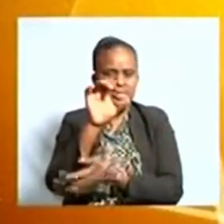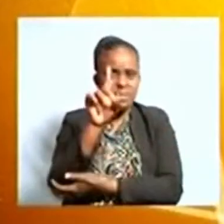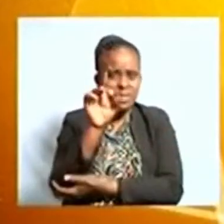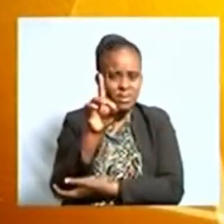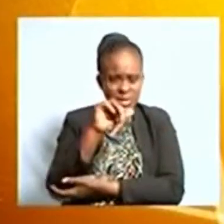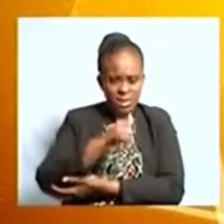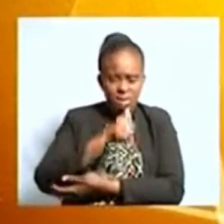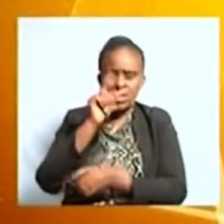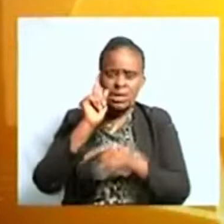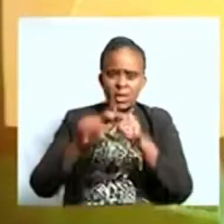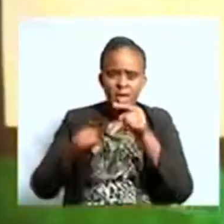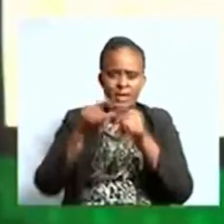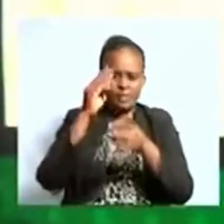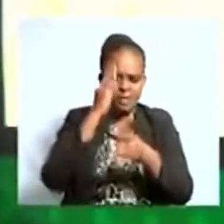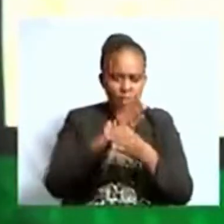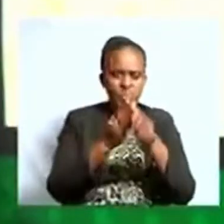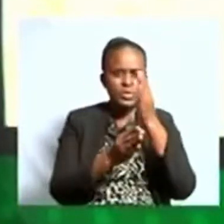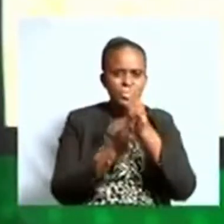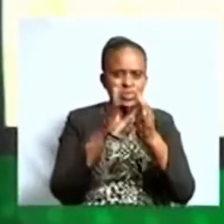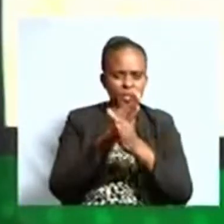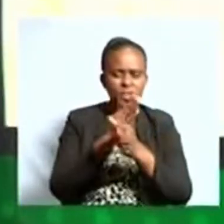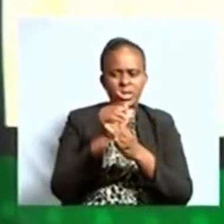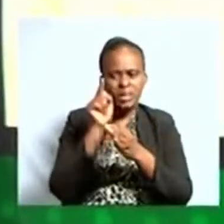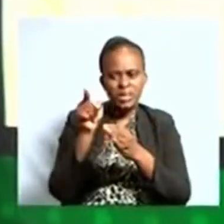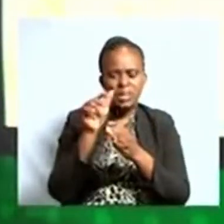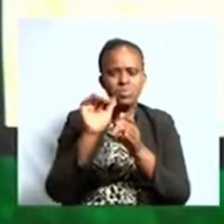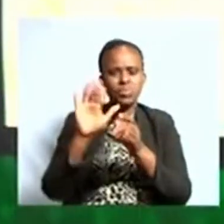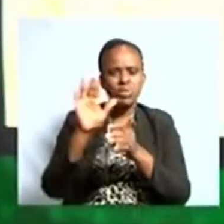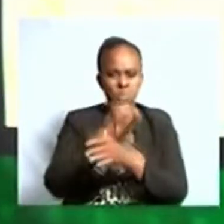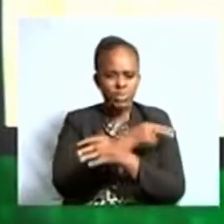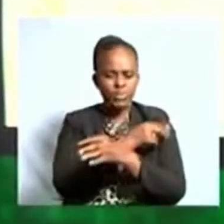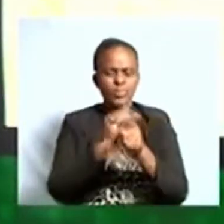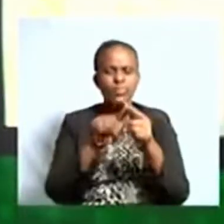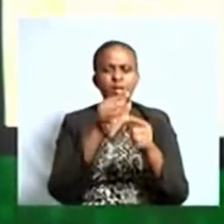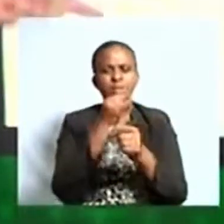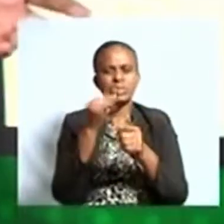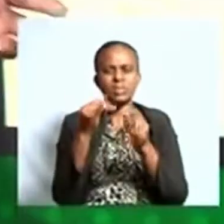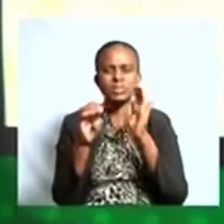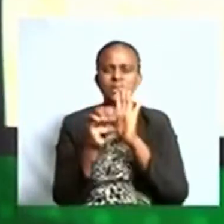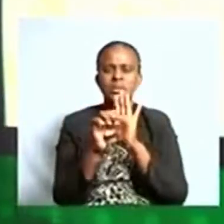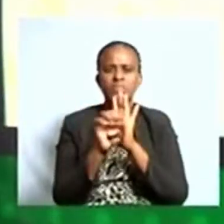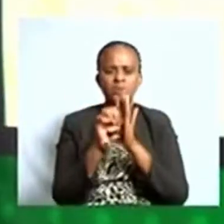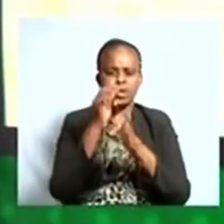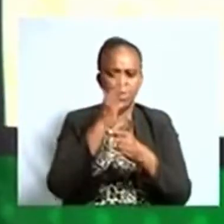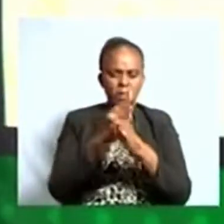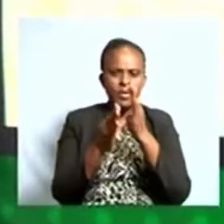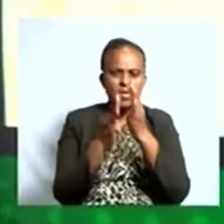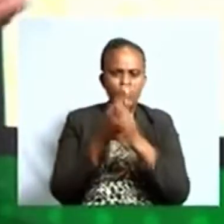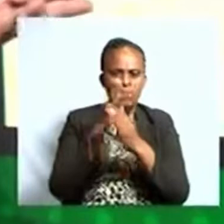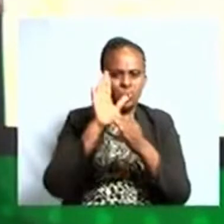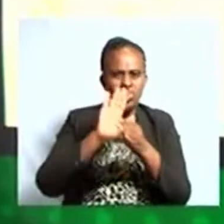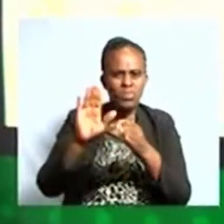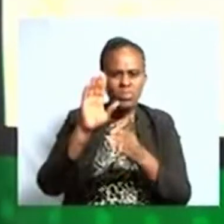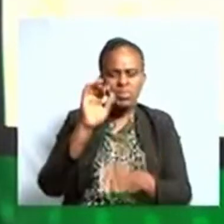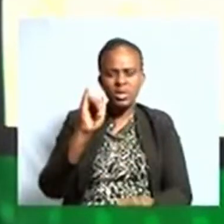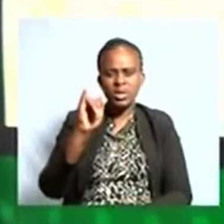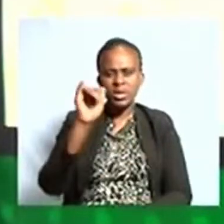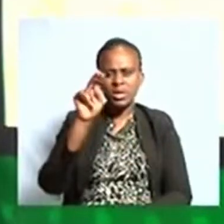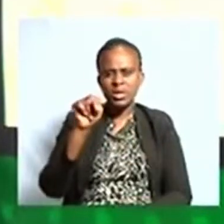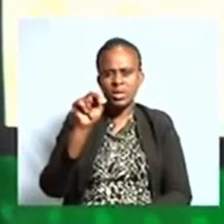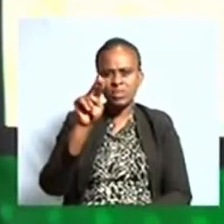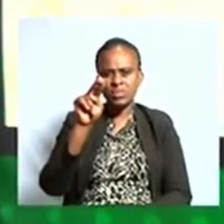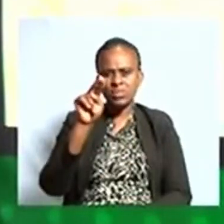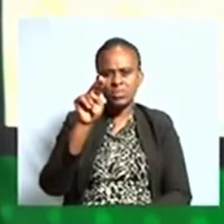we can't go and start building a part of the hospital, but issues like the construction of the incinerator, I think that can